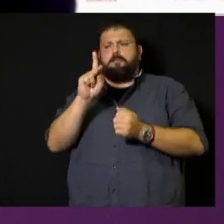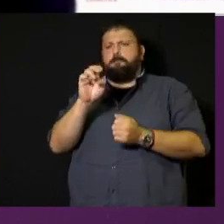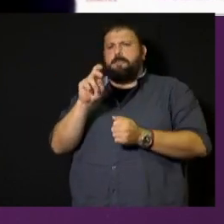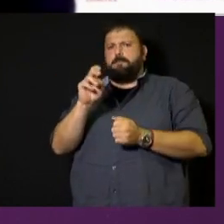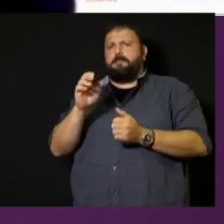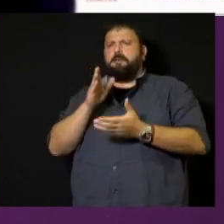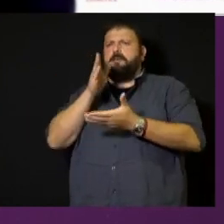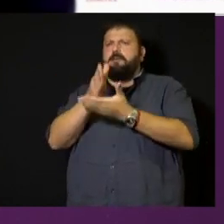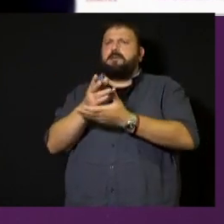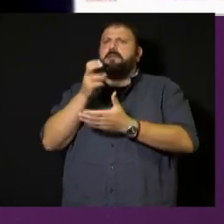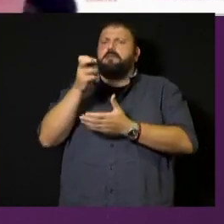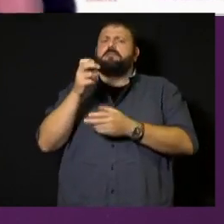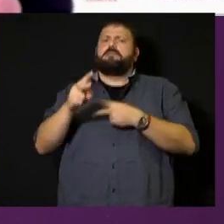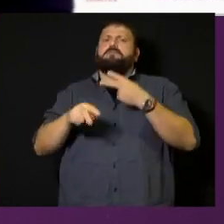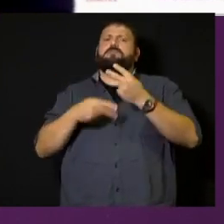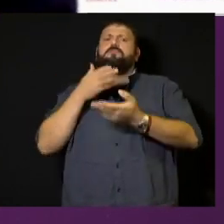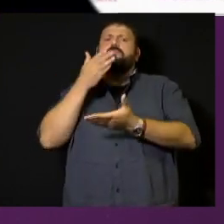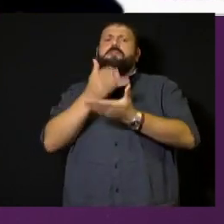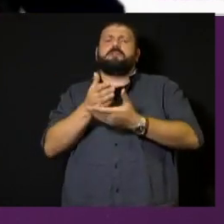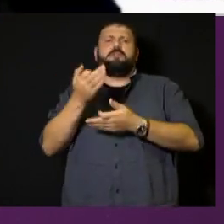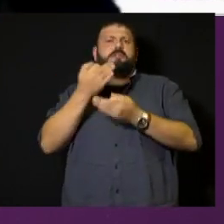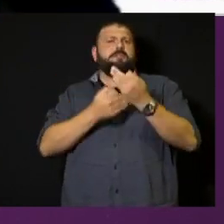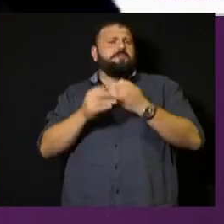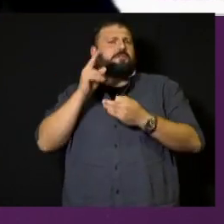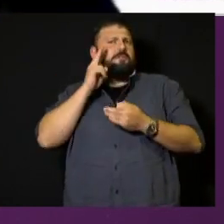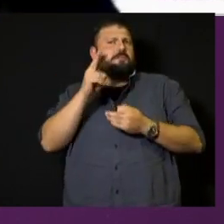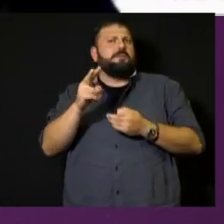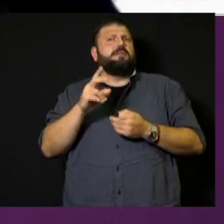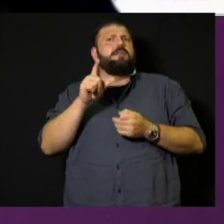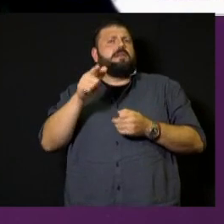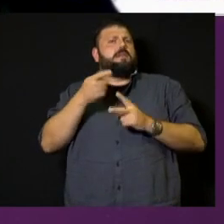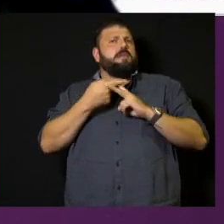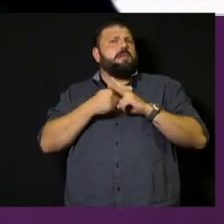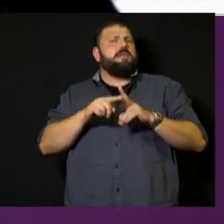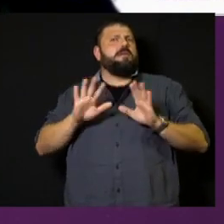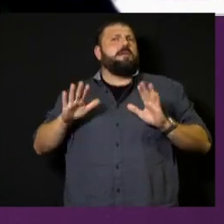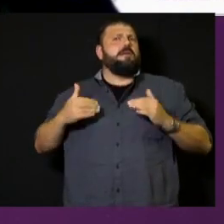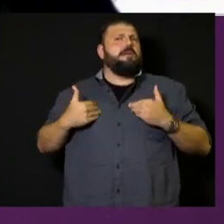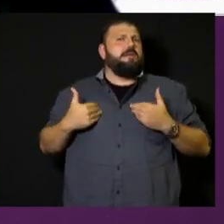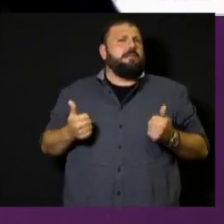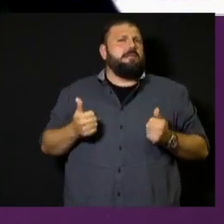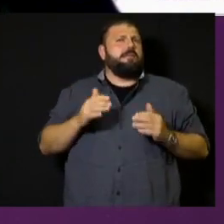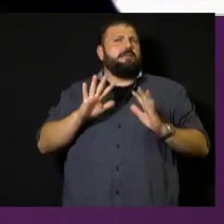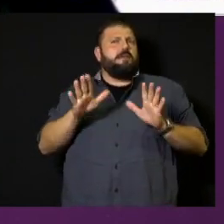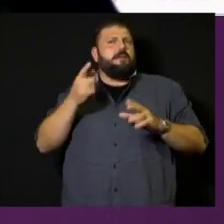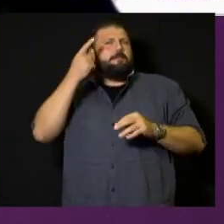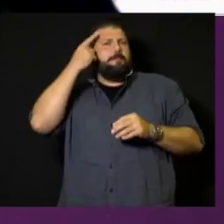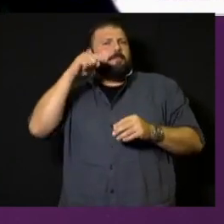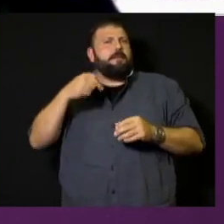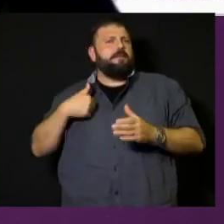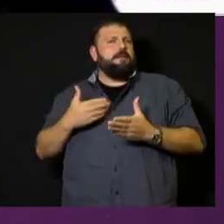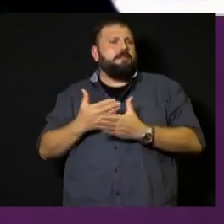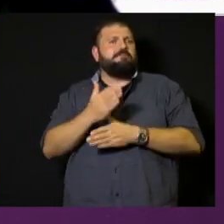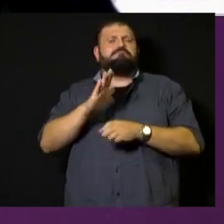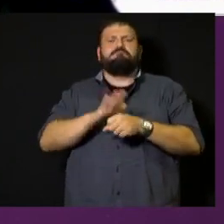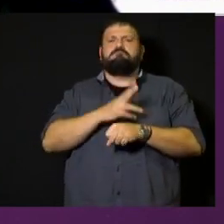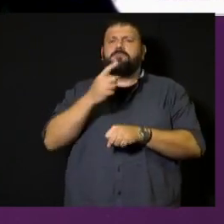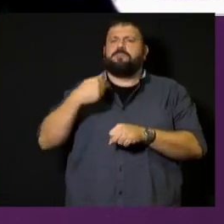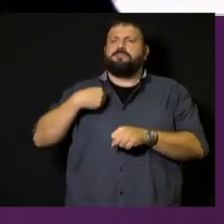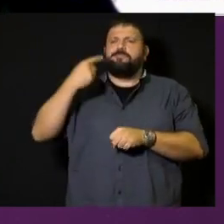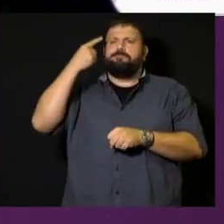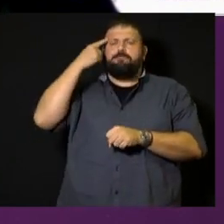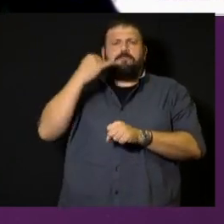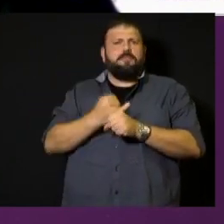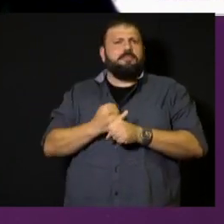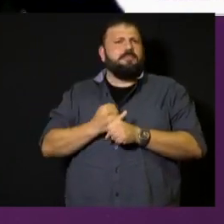time. I didn't see the tip of the iceberg, the whole iceberg. I got where I was, and